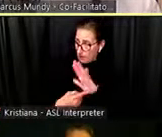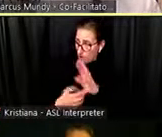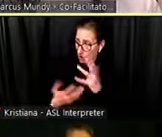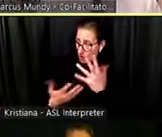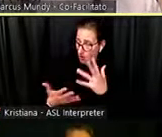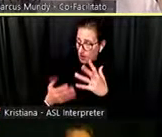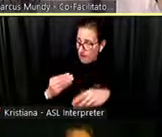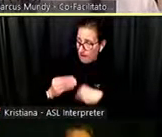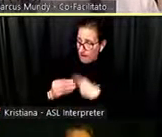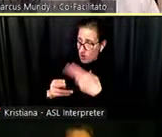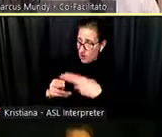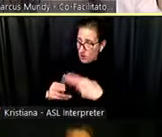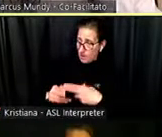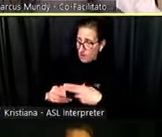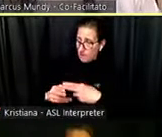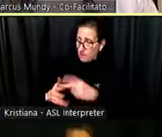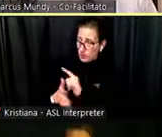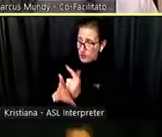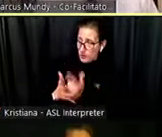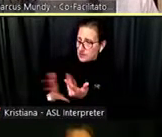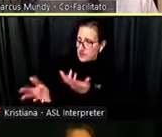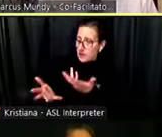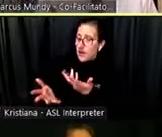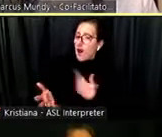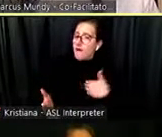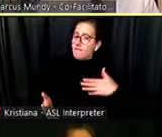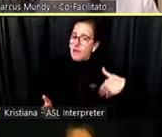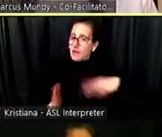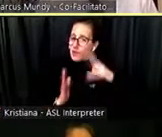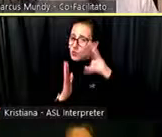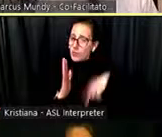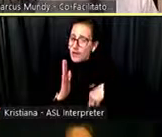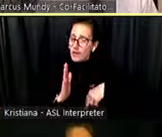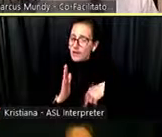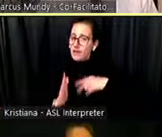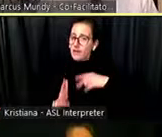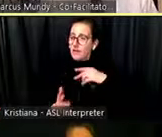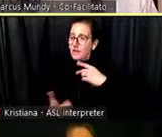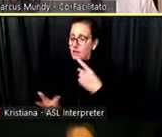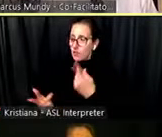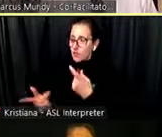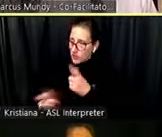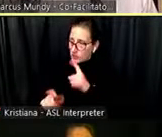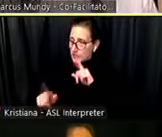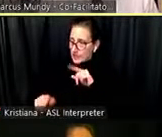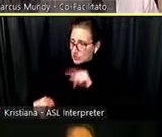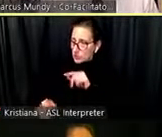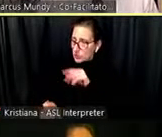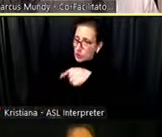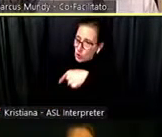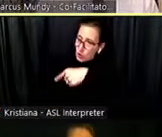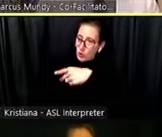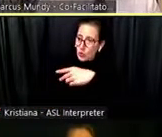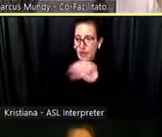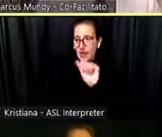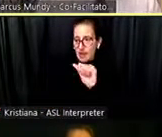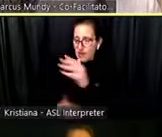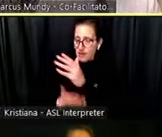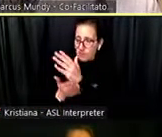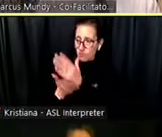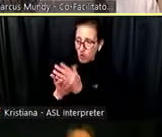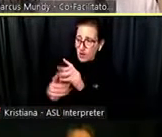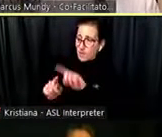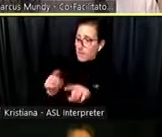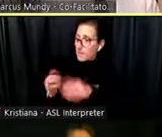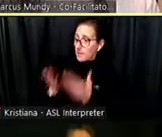Latricia and Elizabeth. If I haven't read the Q&A, but I see there are some things in the Q&A. If one of those questions need